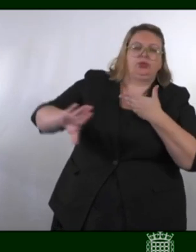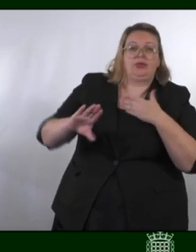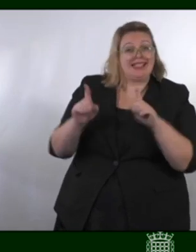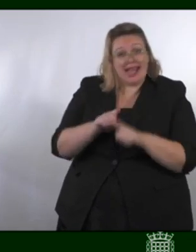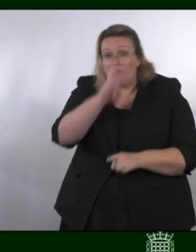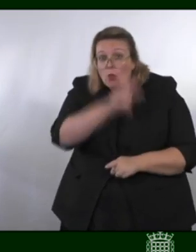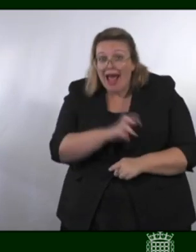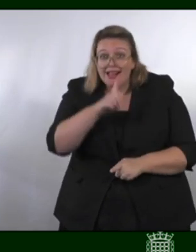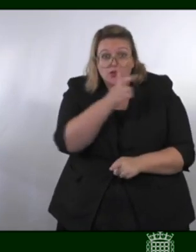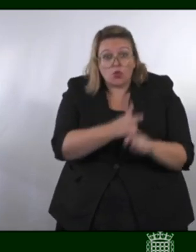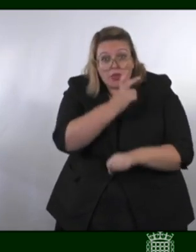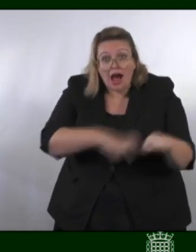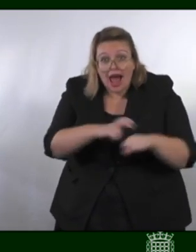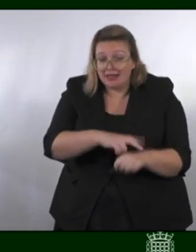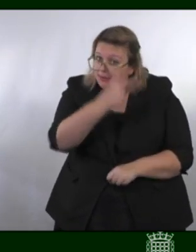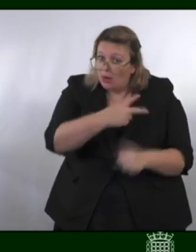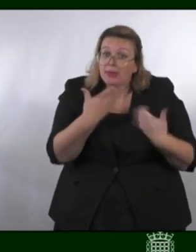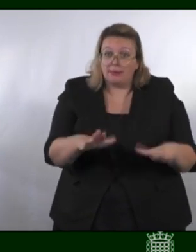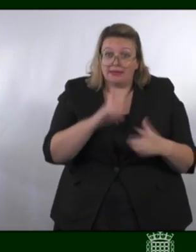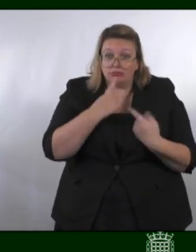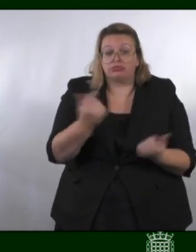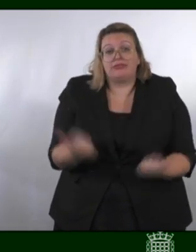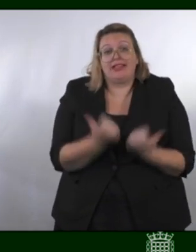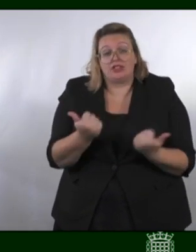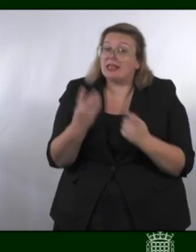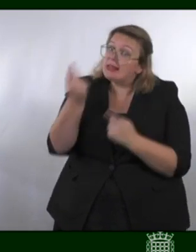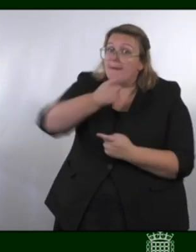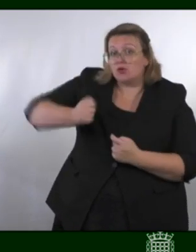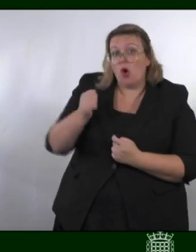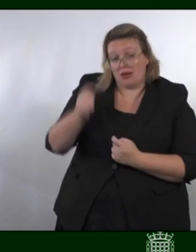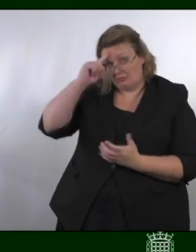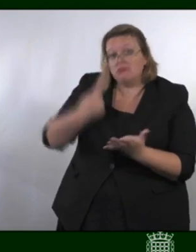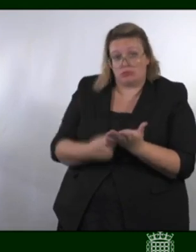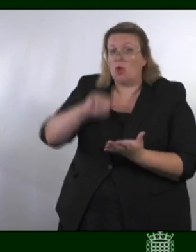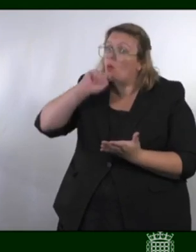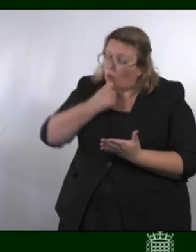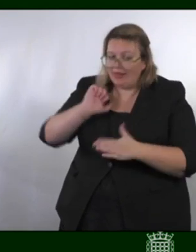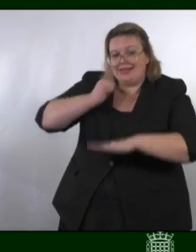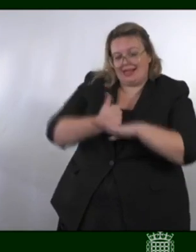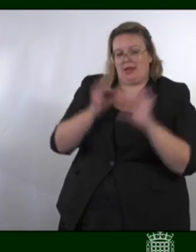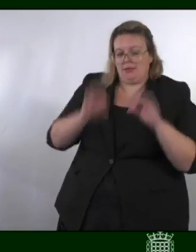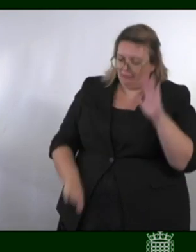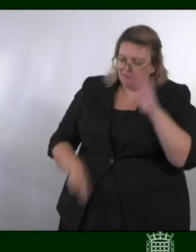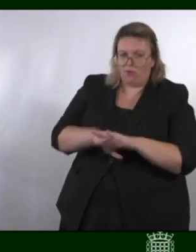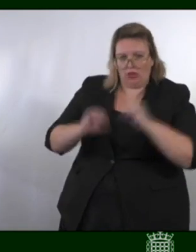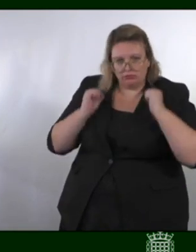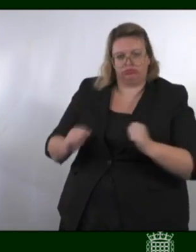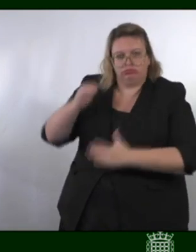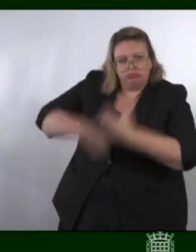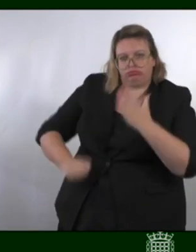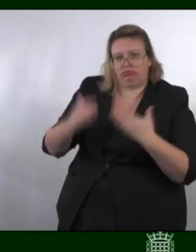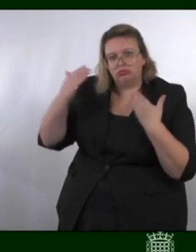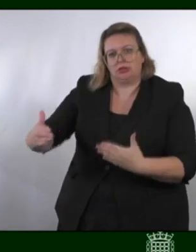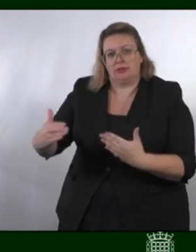Wales, Northern Ireland and Scotland in part have chosen that path. With half-term starting